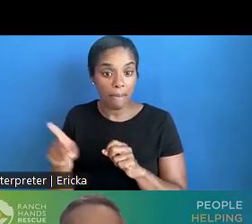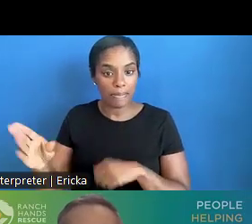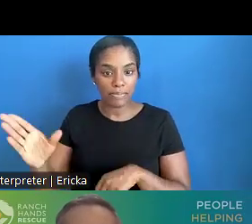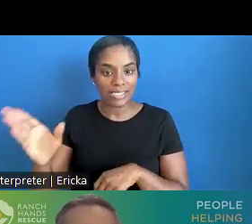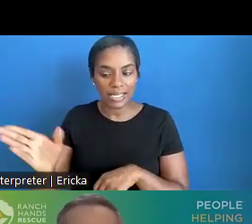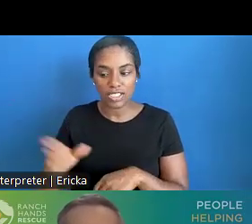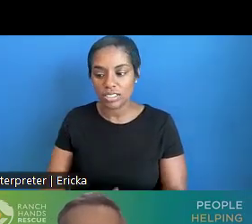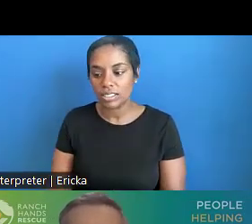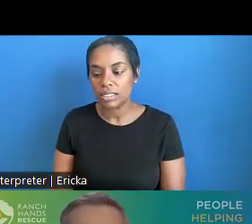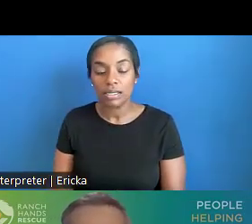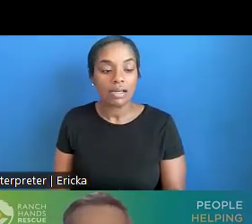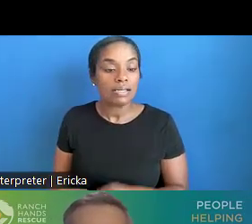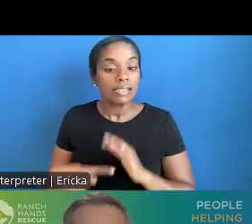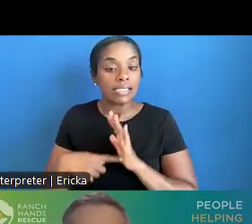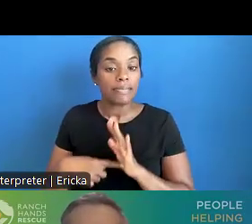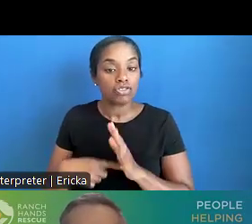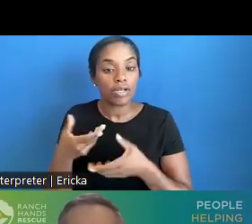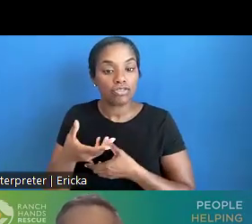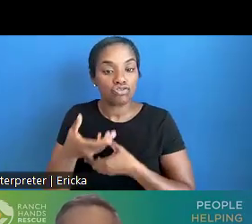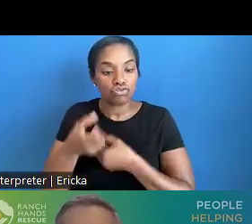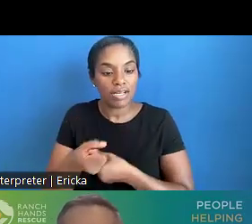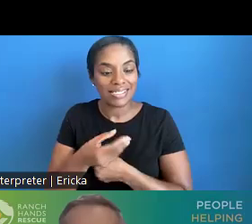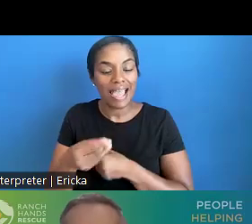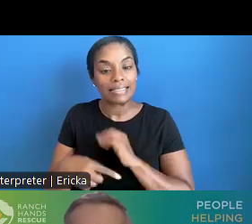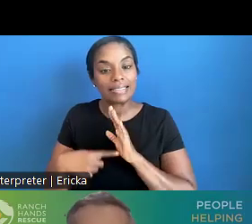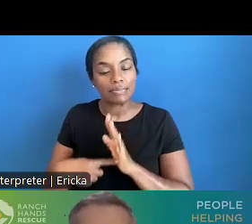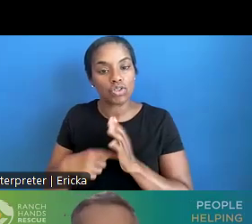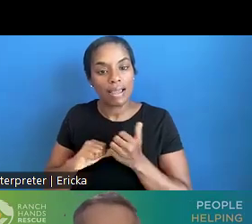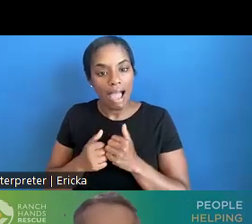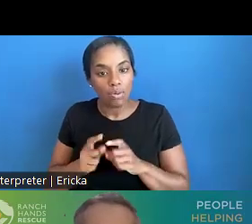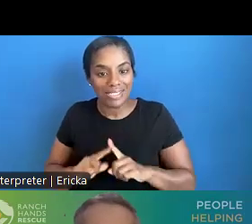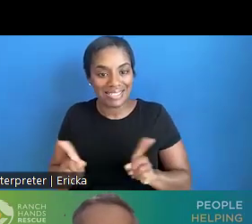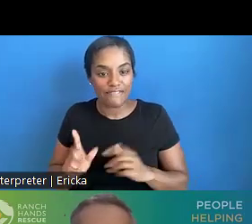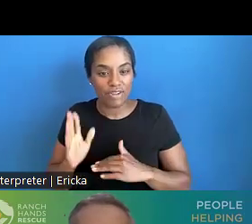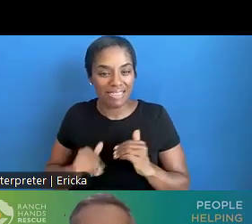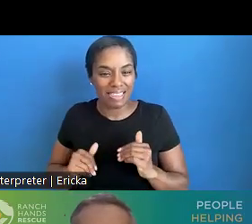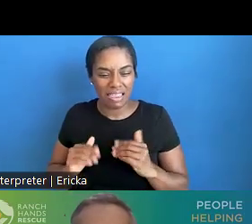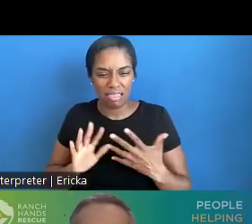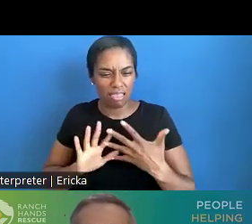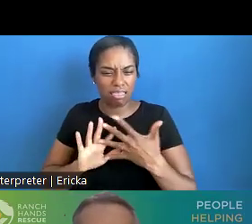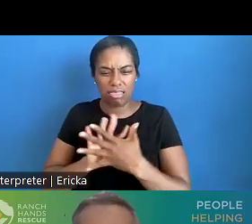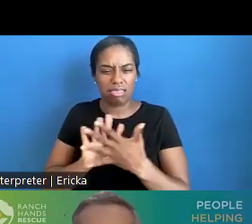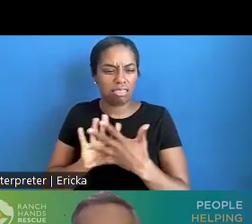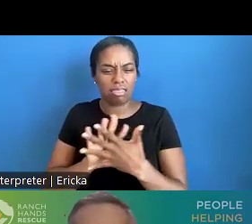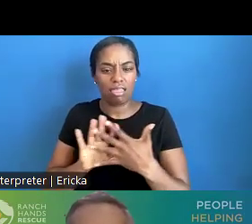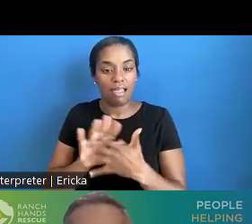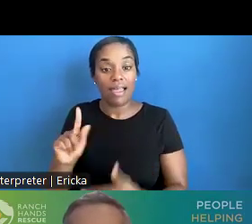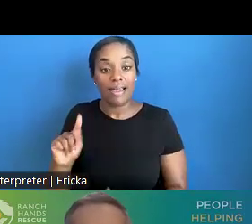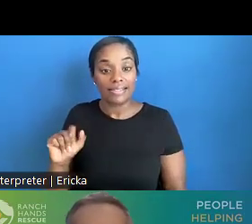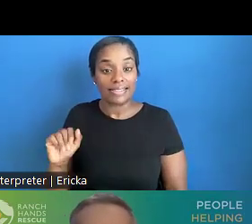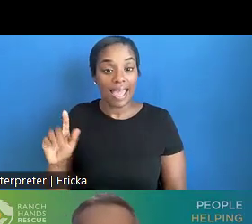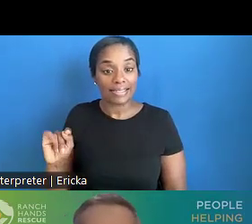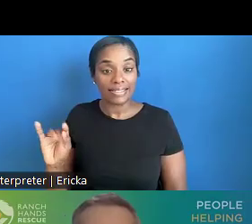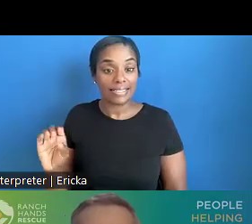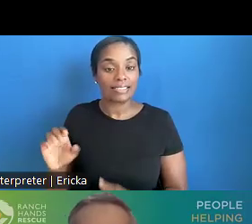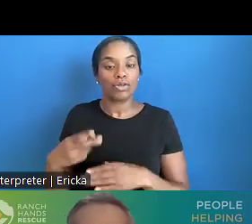So, demonstrating trust and demonstrating how it's different than the distorted or disguised tactics used by